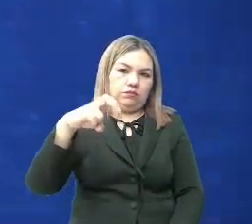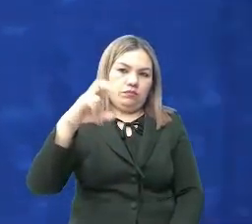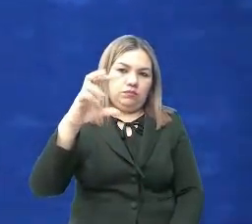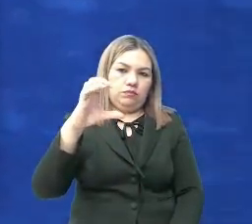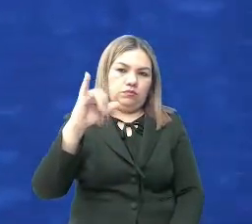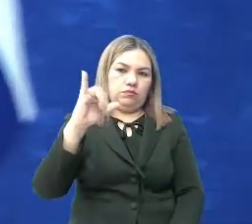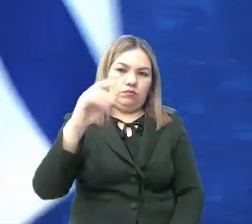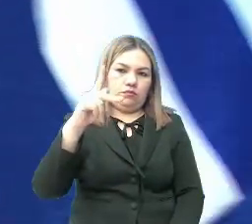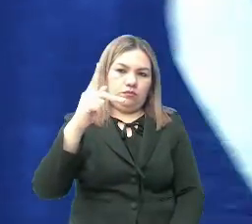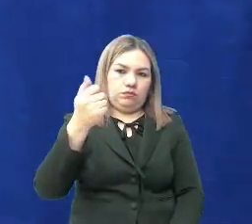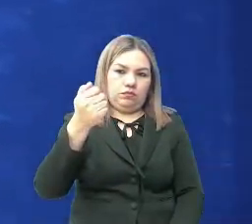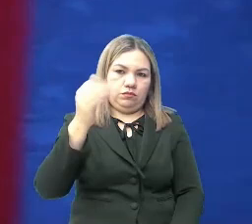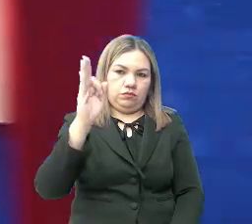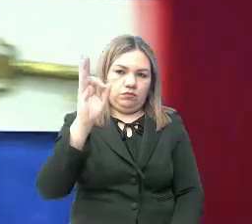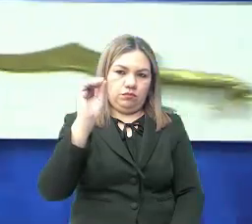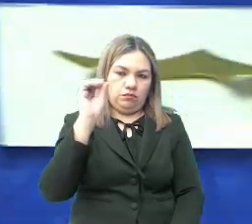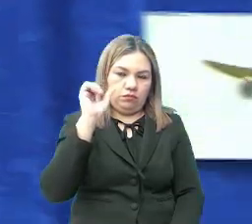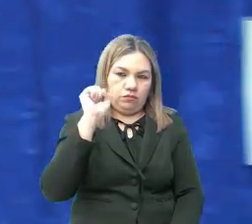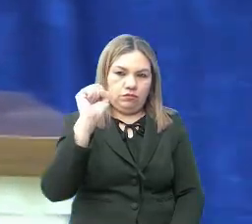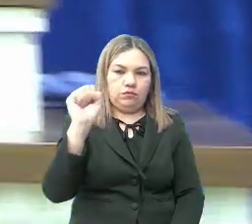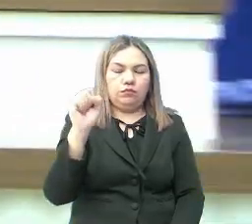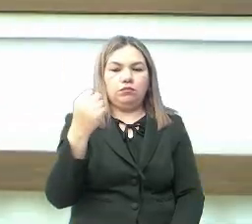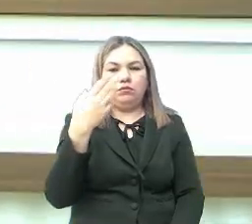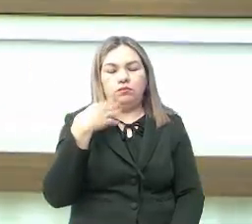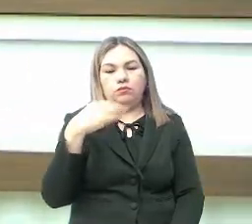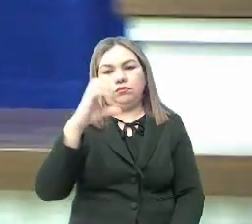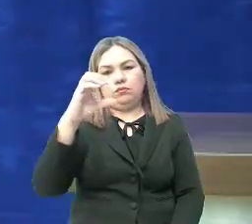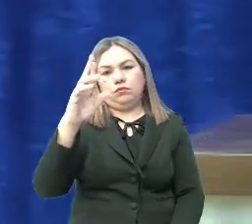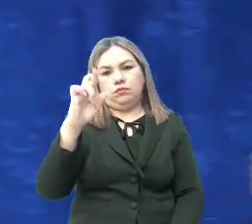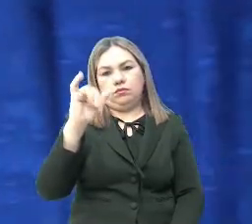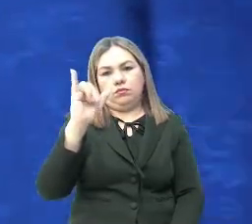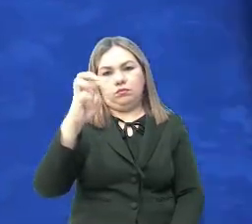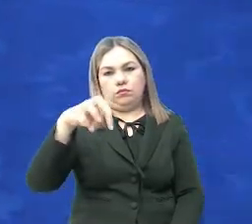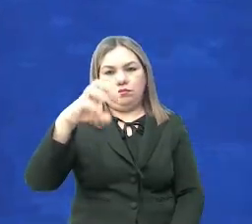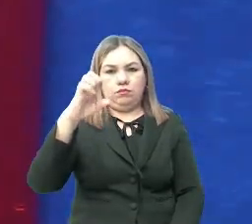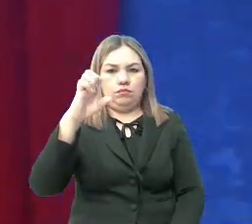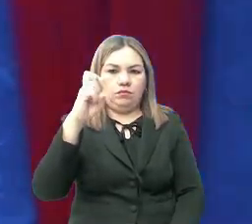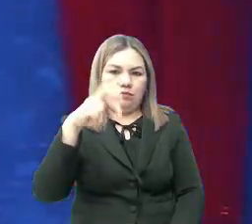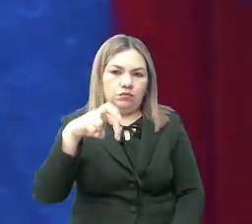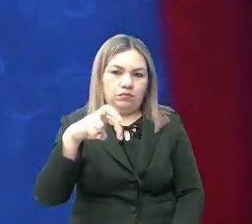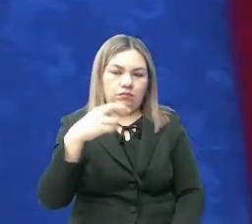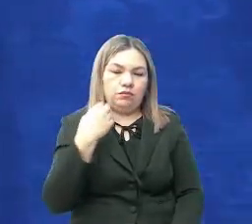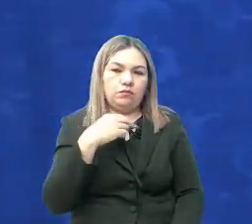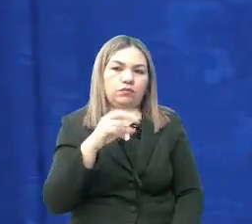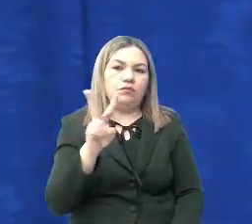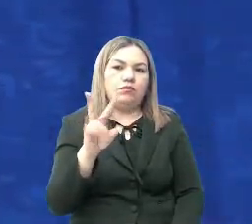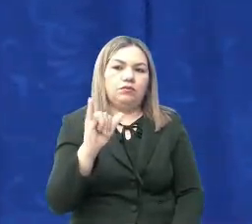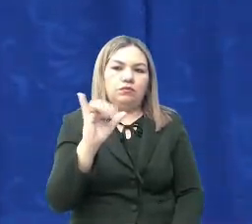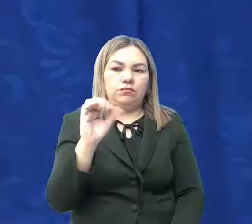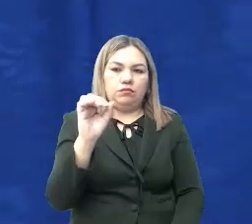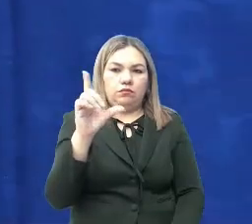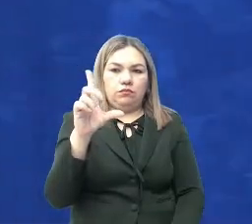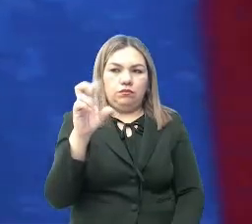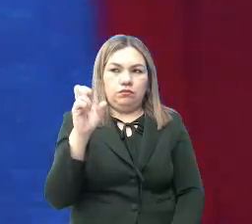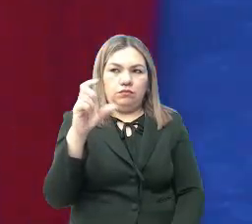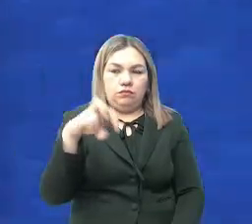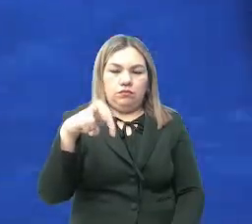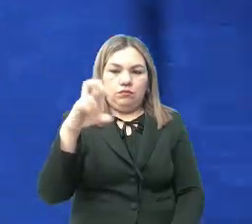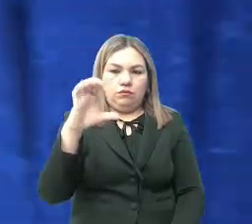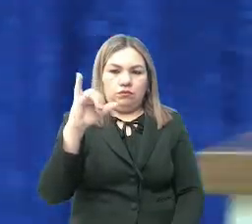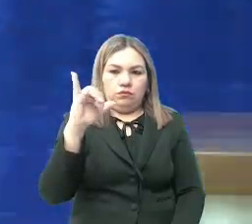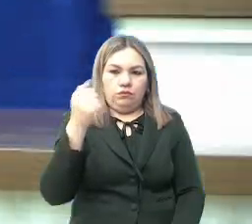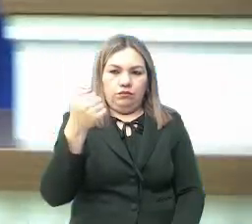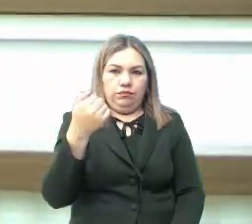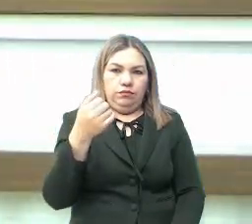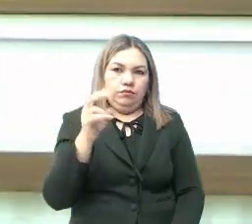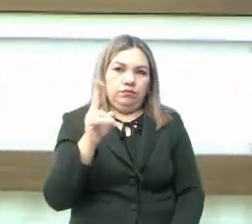crimes. It's the violence, the urban violence, street violence, and